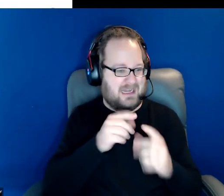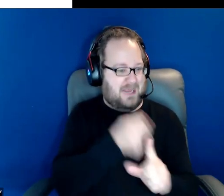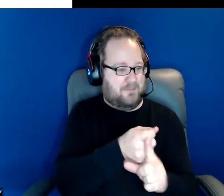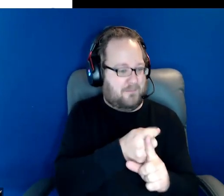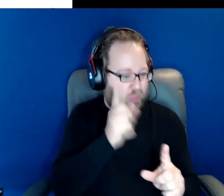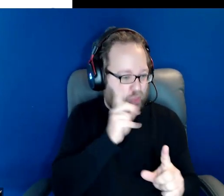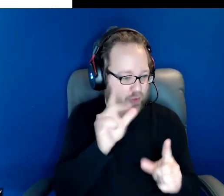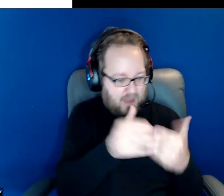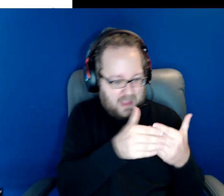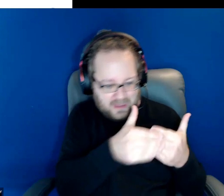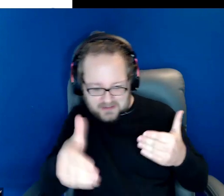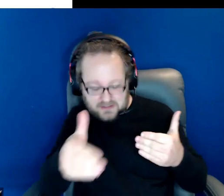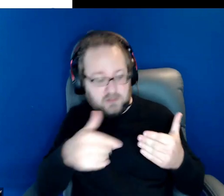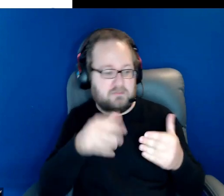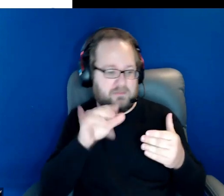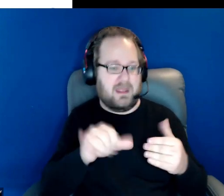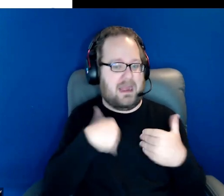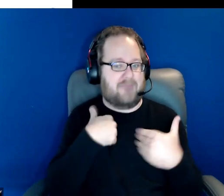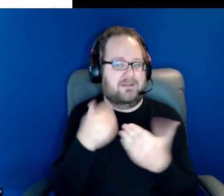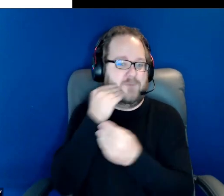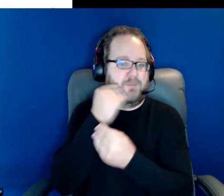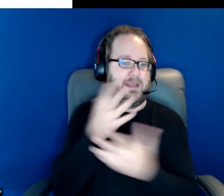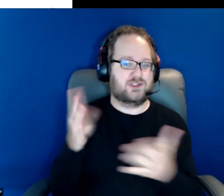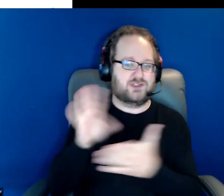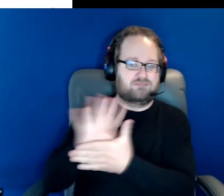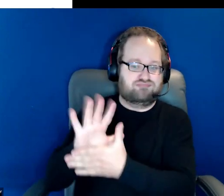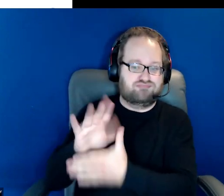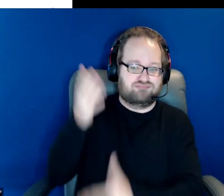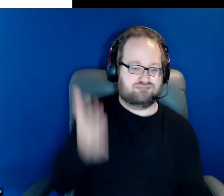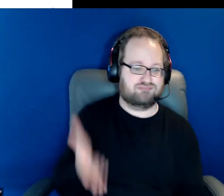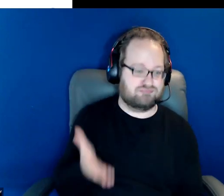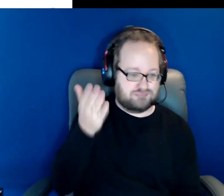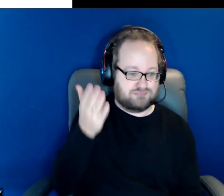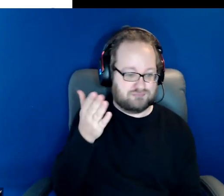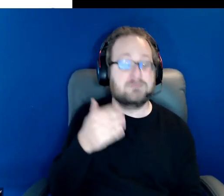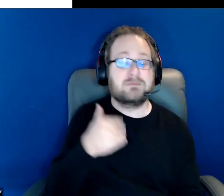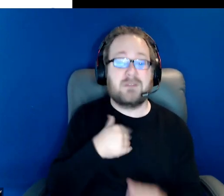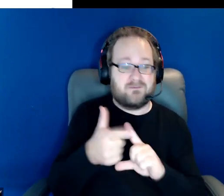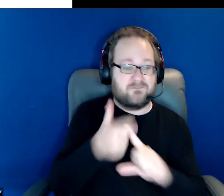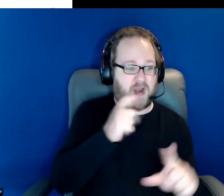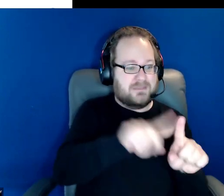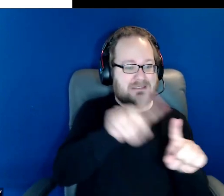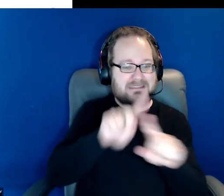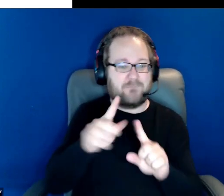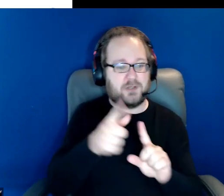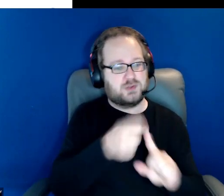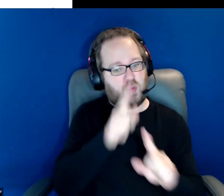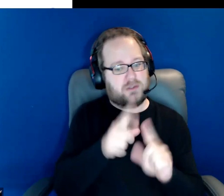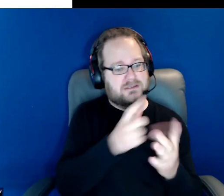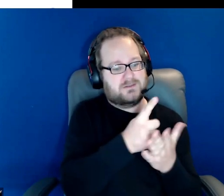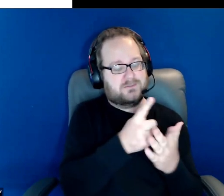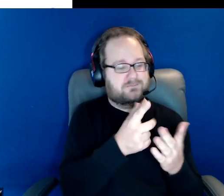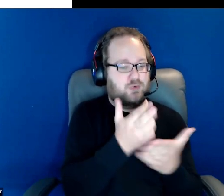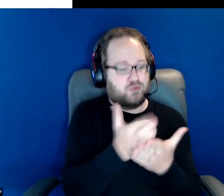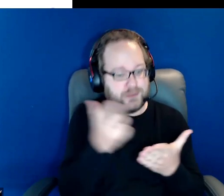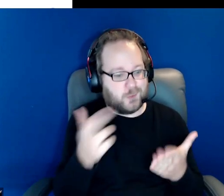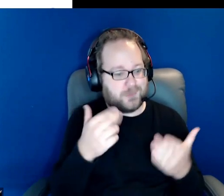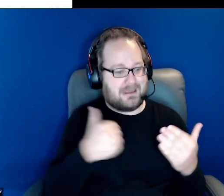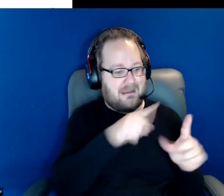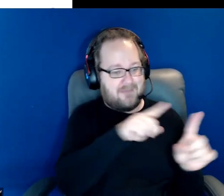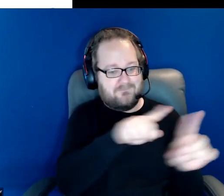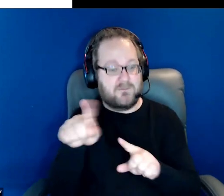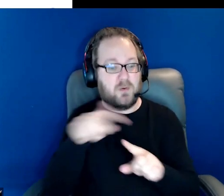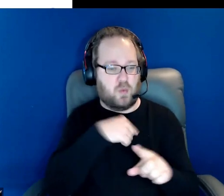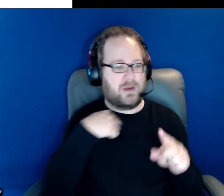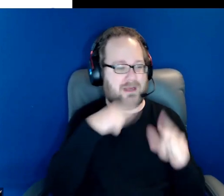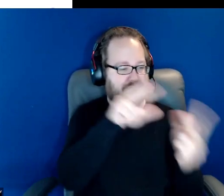from the CDC, the National Integrated Heat and Health Information System, and other sources so that grant recipients can be informed when making decisions